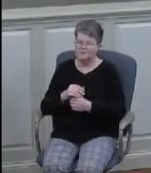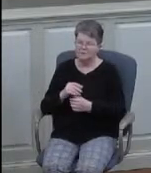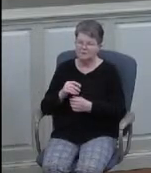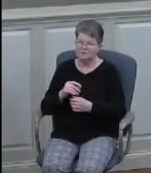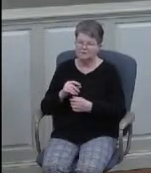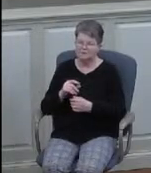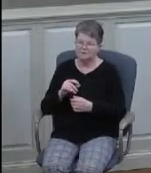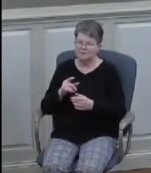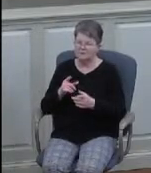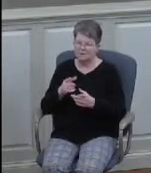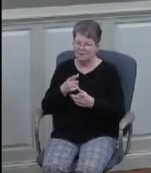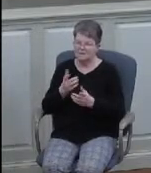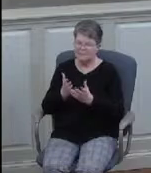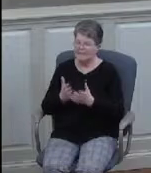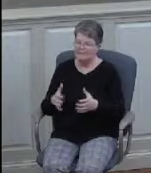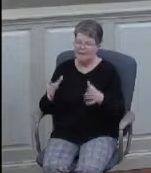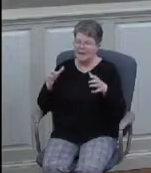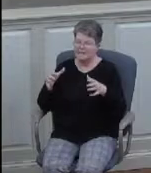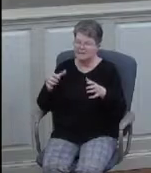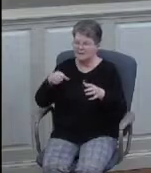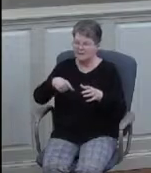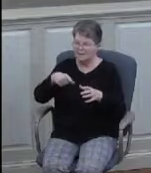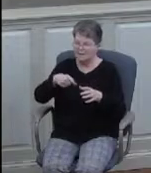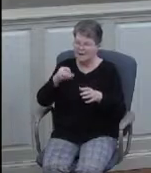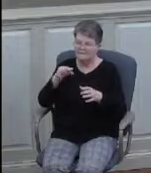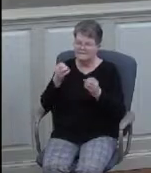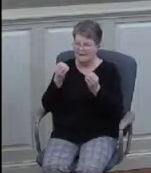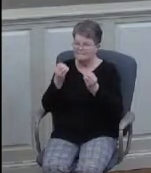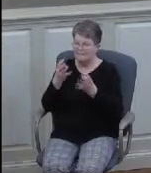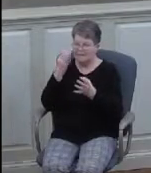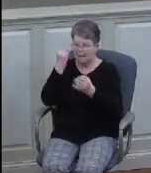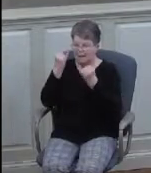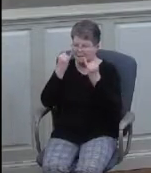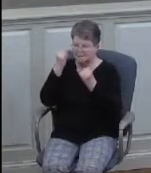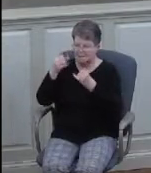for that. A basket of many ideas, and some,